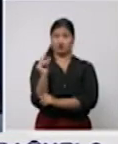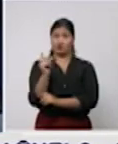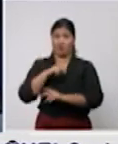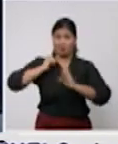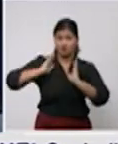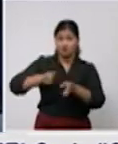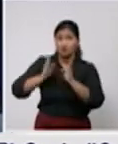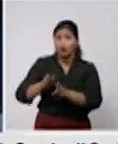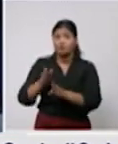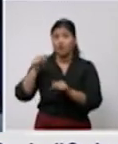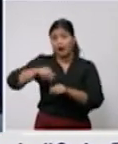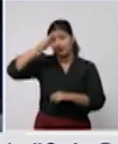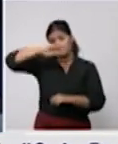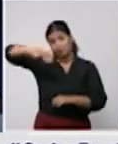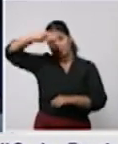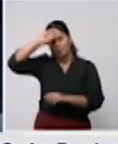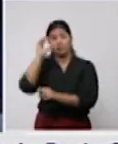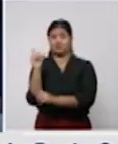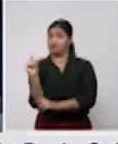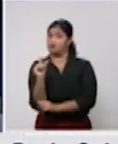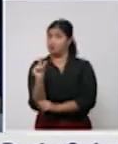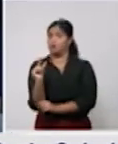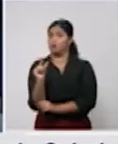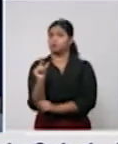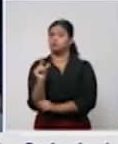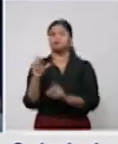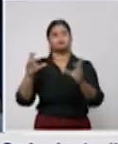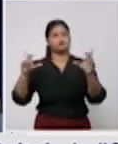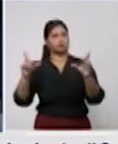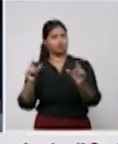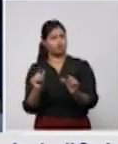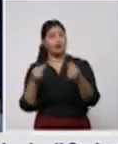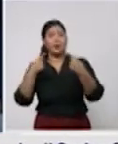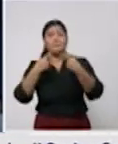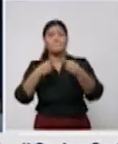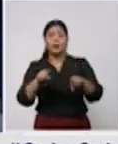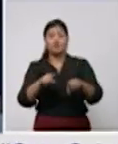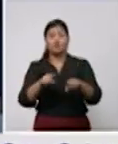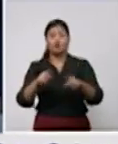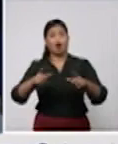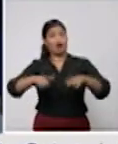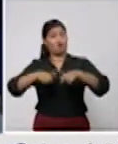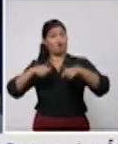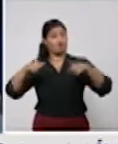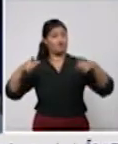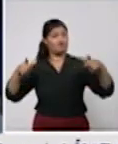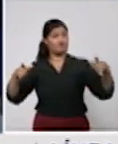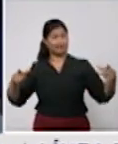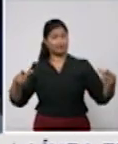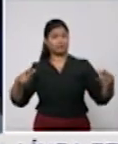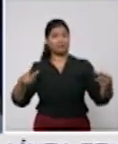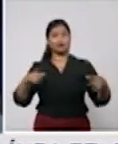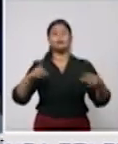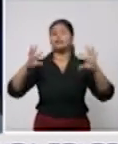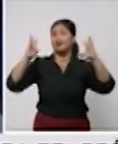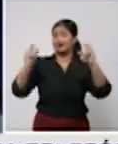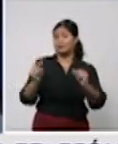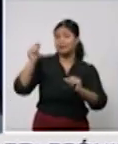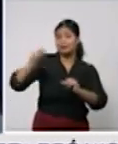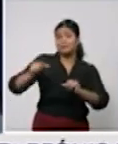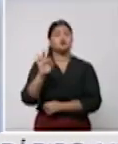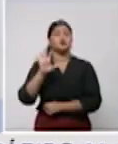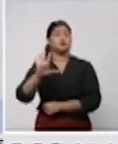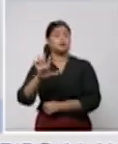virus, which we can clearly see from the rising number of COVID-19 cases and fatalities